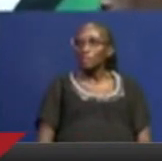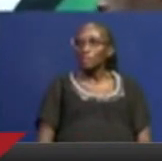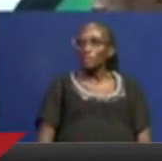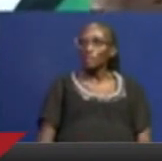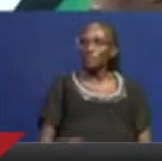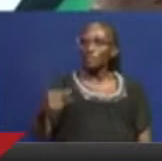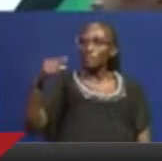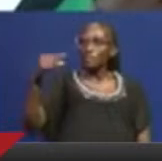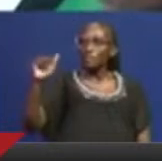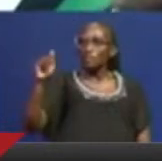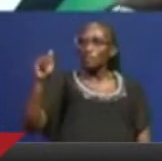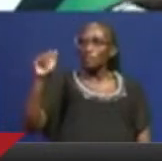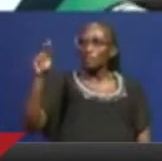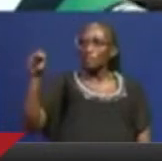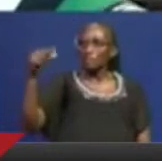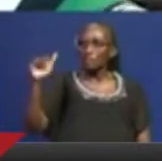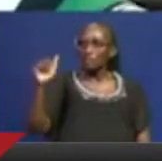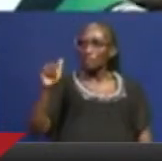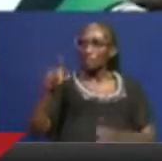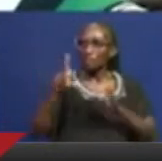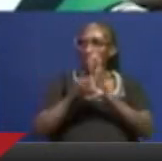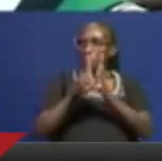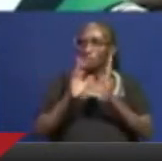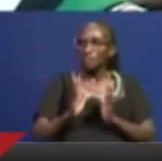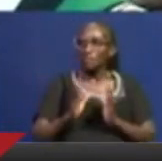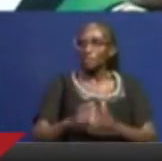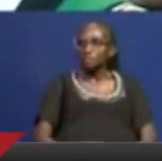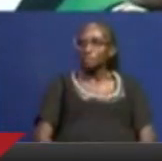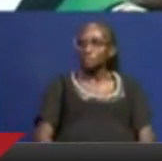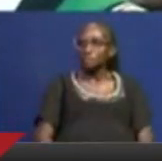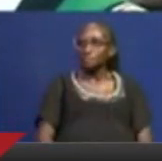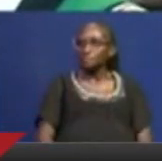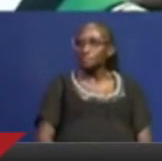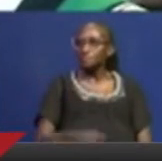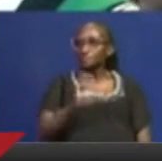Katanga Mureu Wakili.